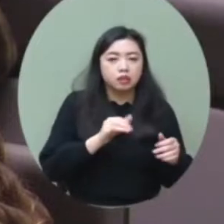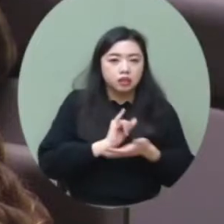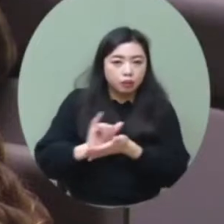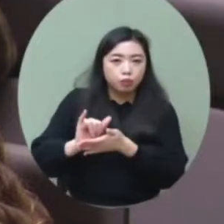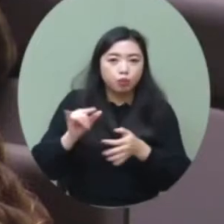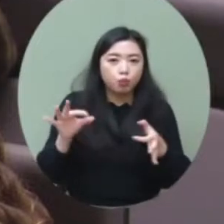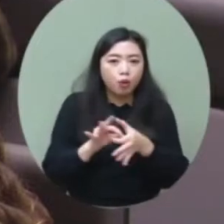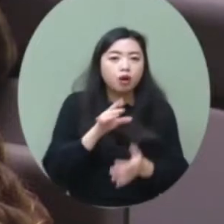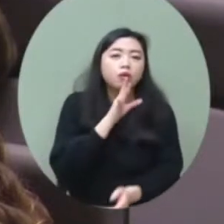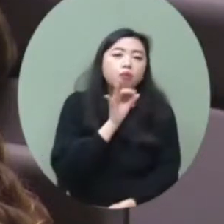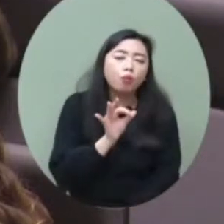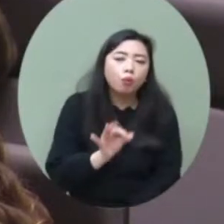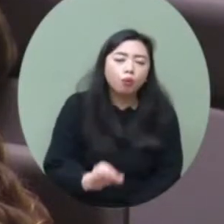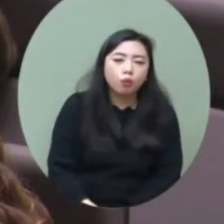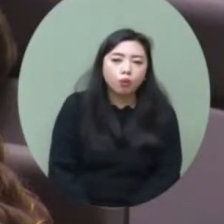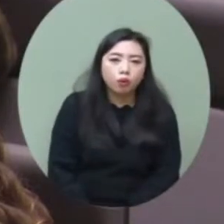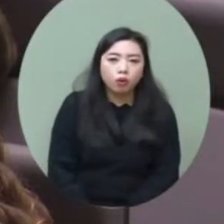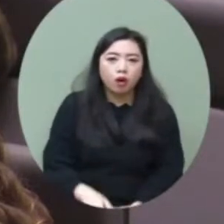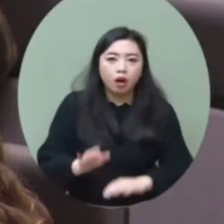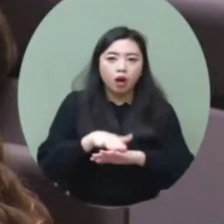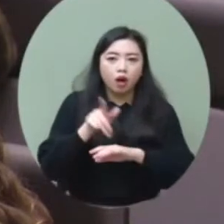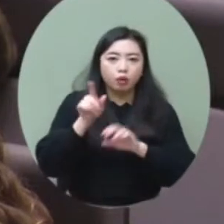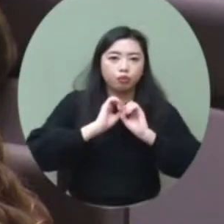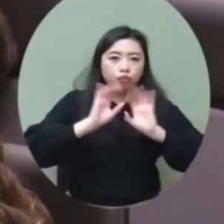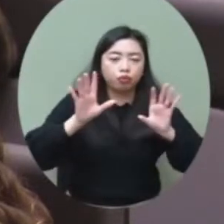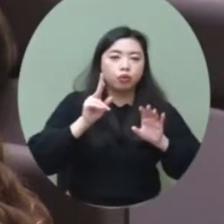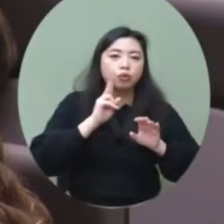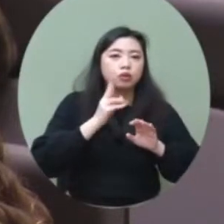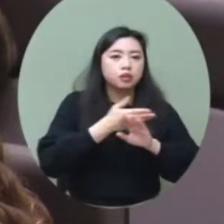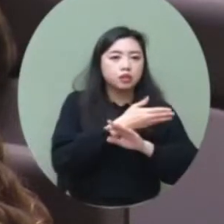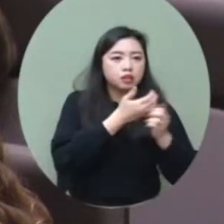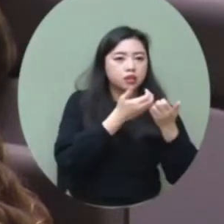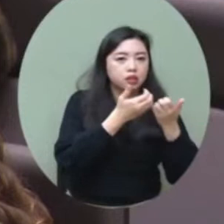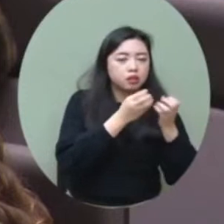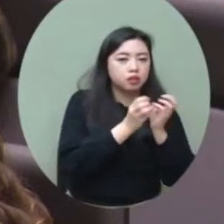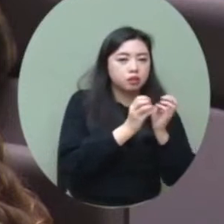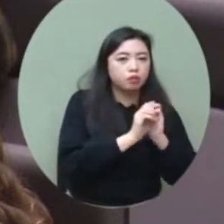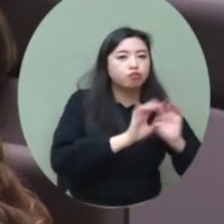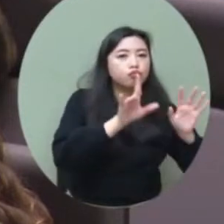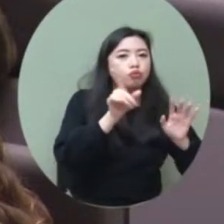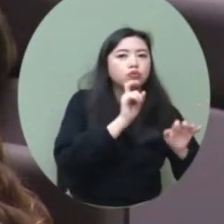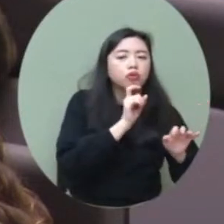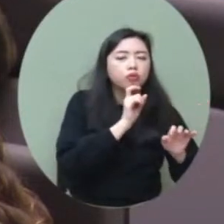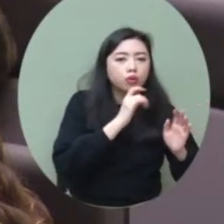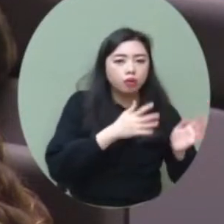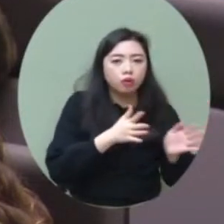The situation of these patients deteriorates quicker because of the delay.